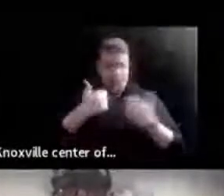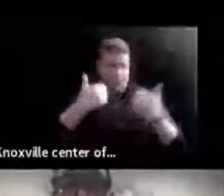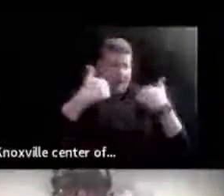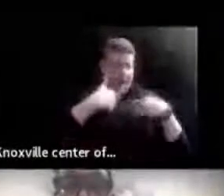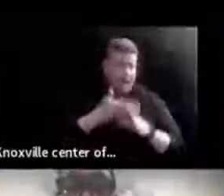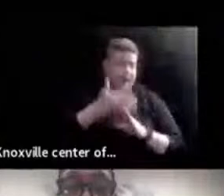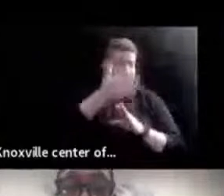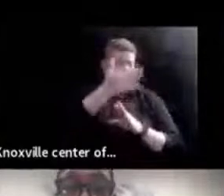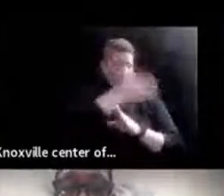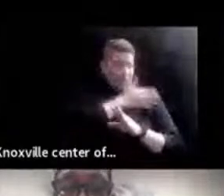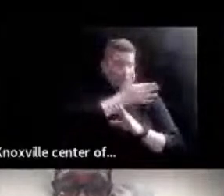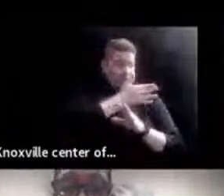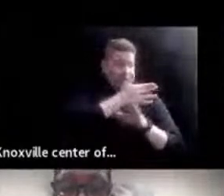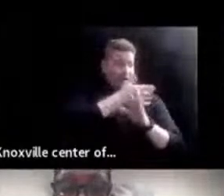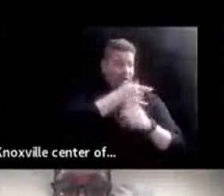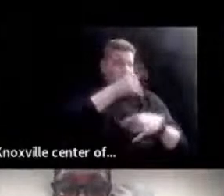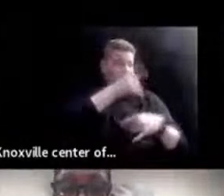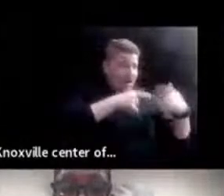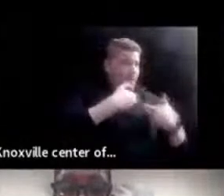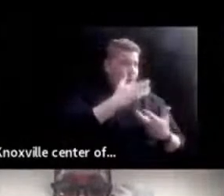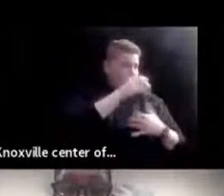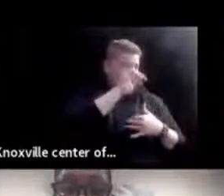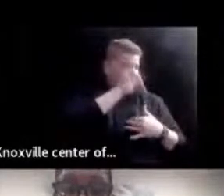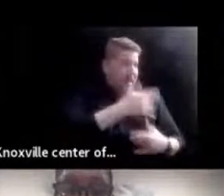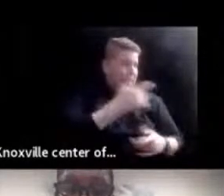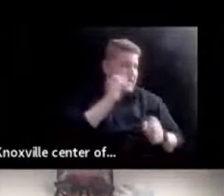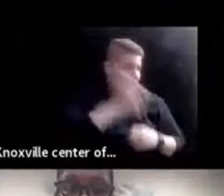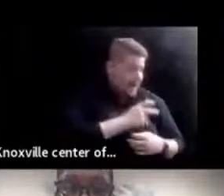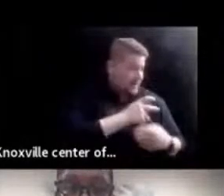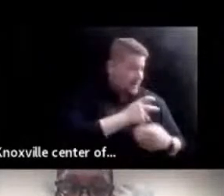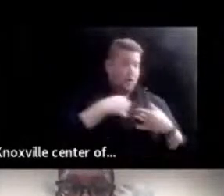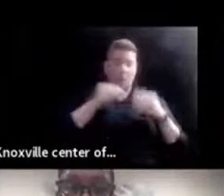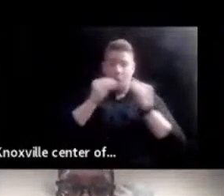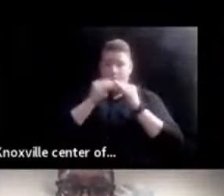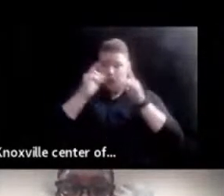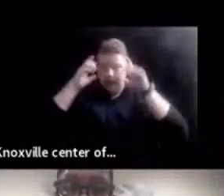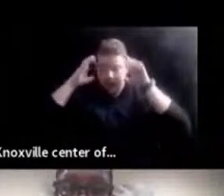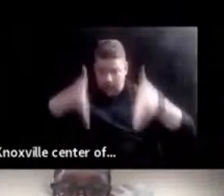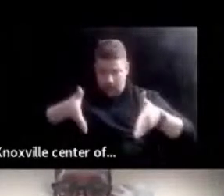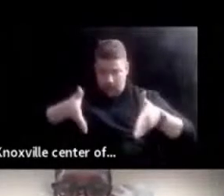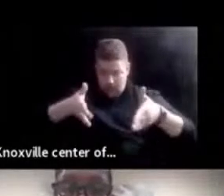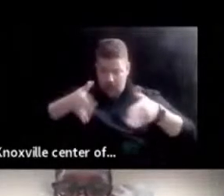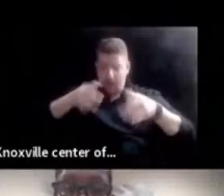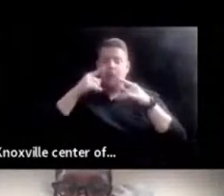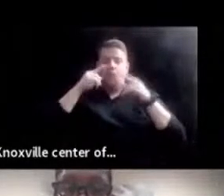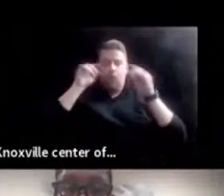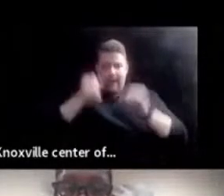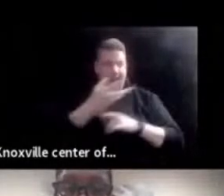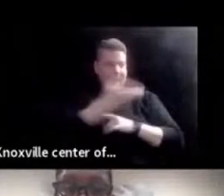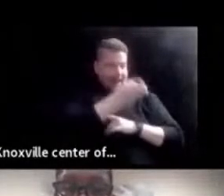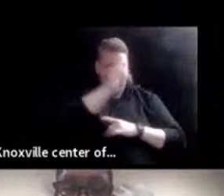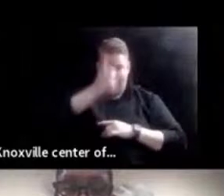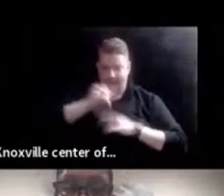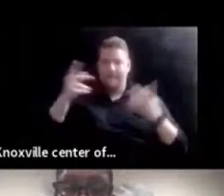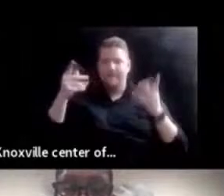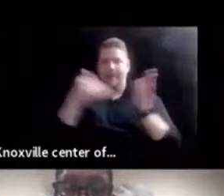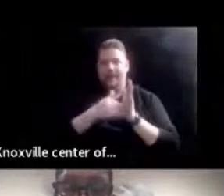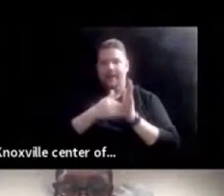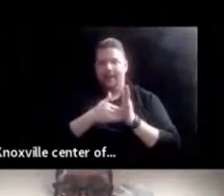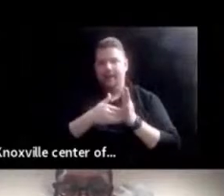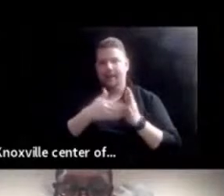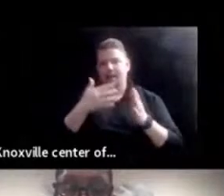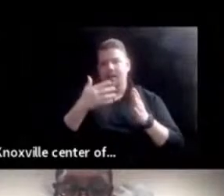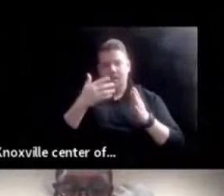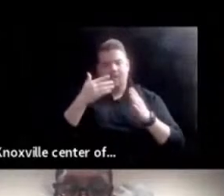all this in a variety of ways. And so the more we can get our head in that space, the more we'll be able to navigate through